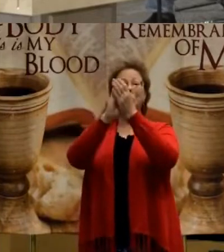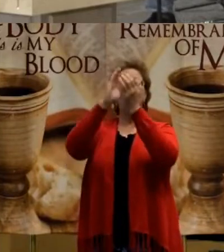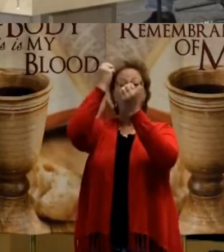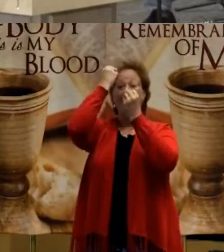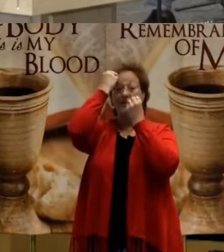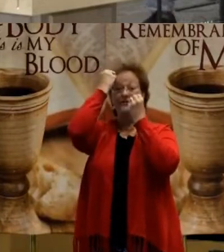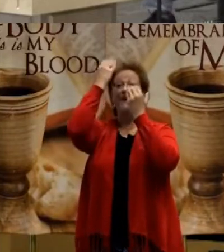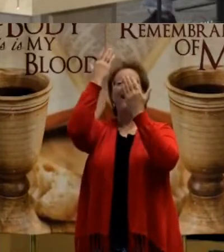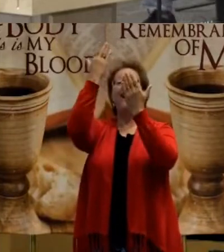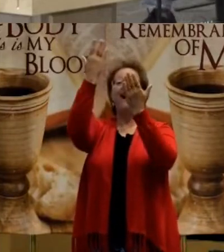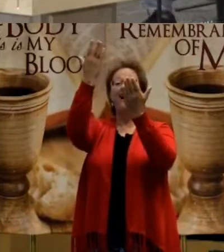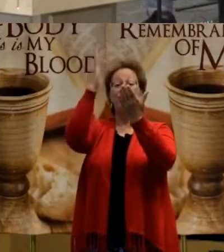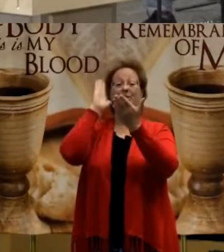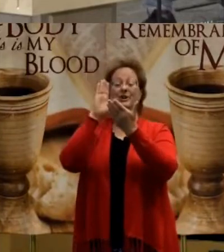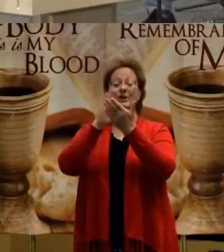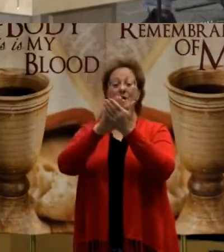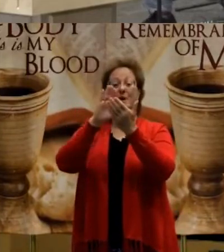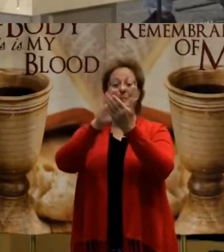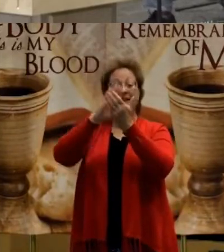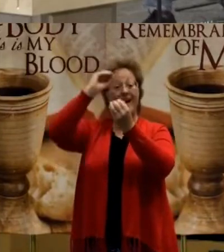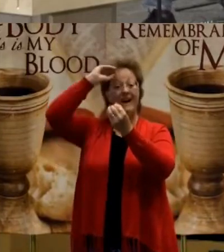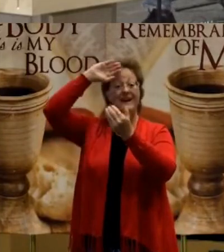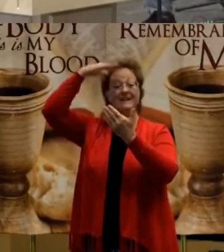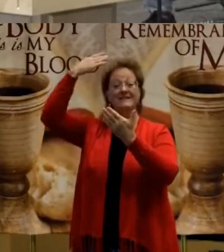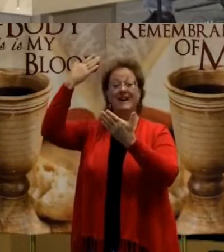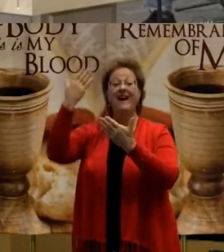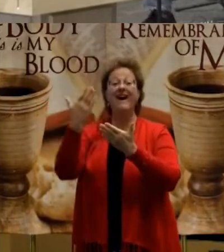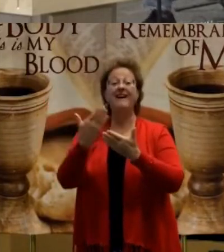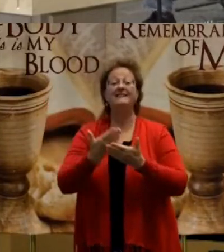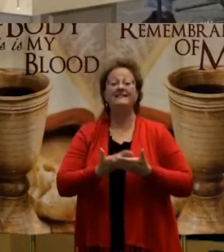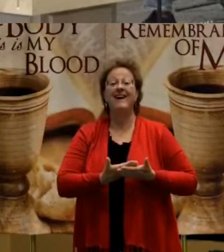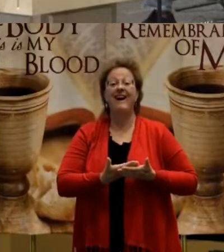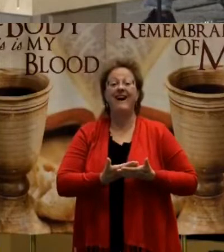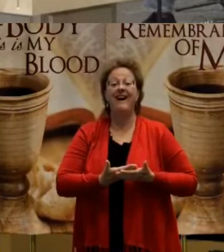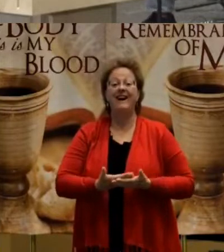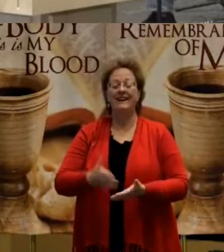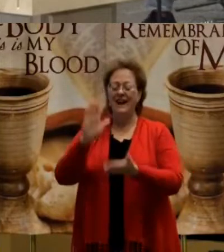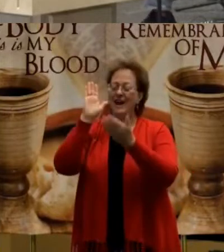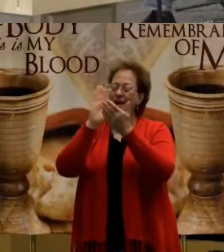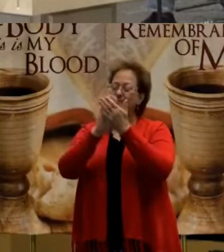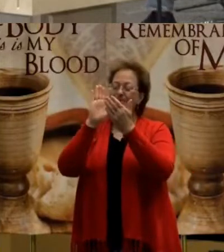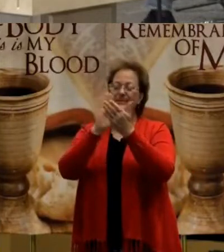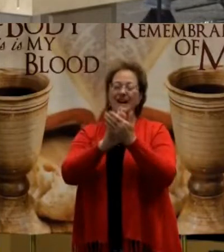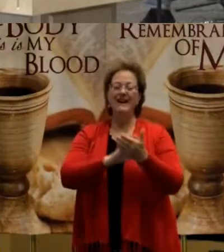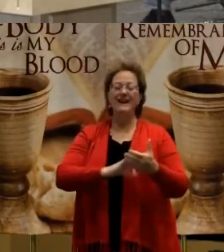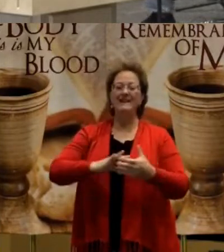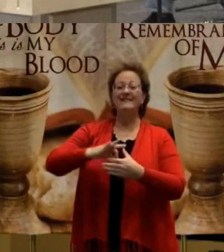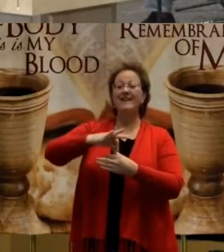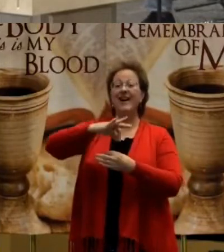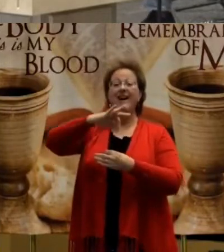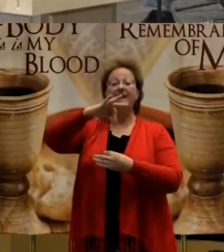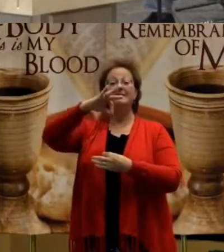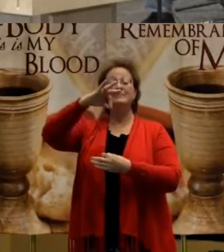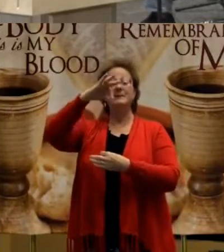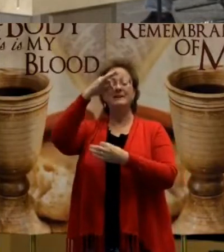Praise the Father, praise the Son, praise